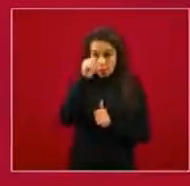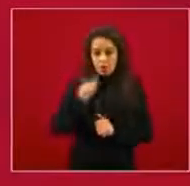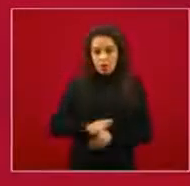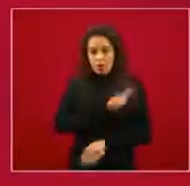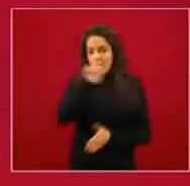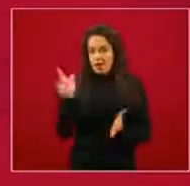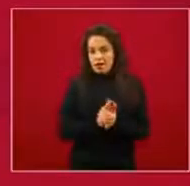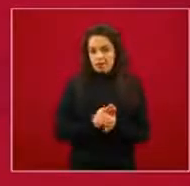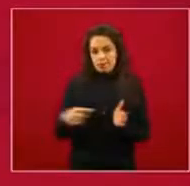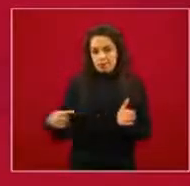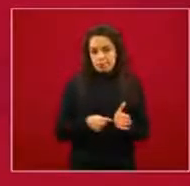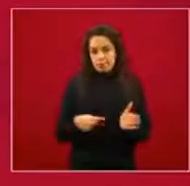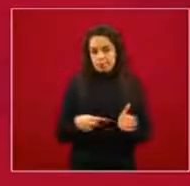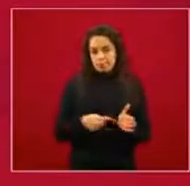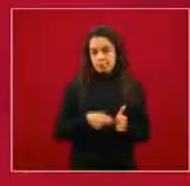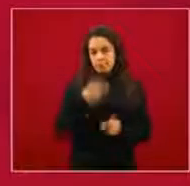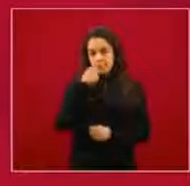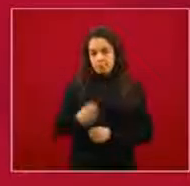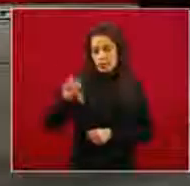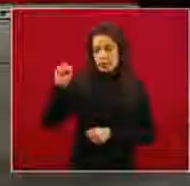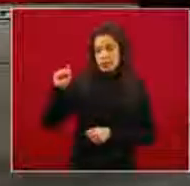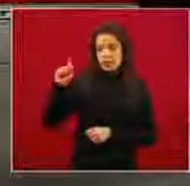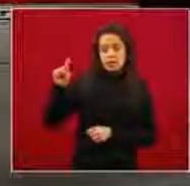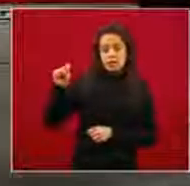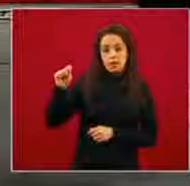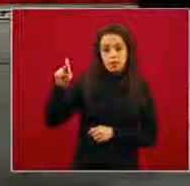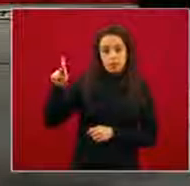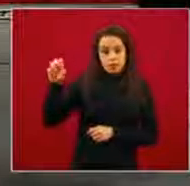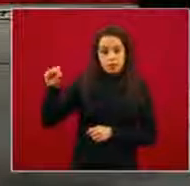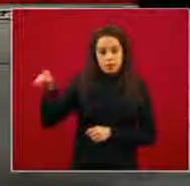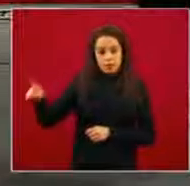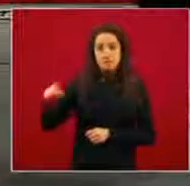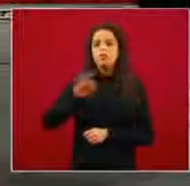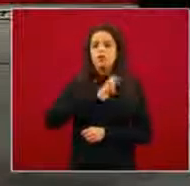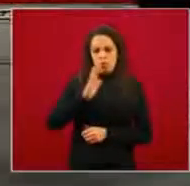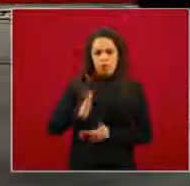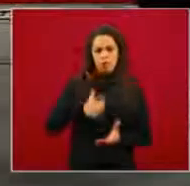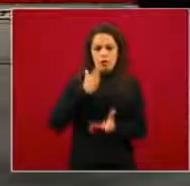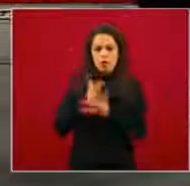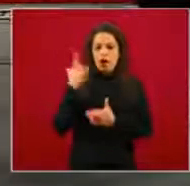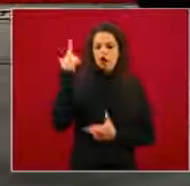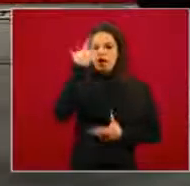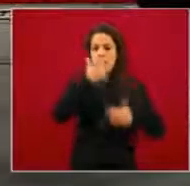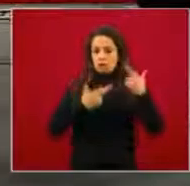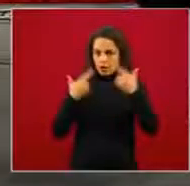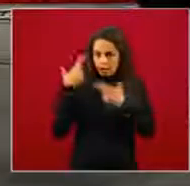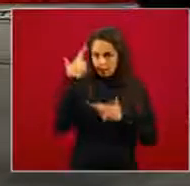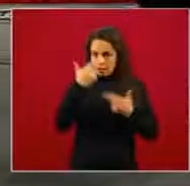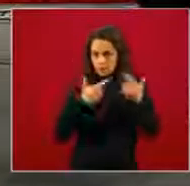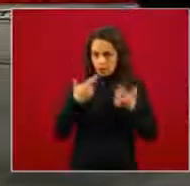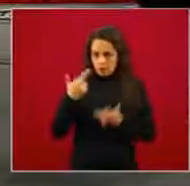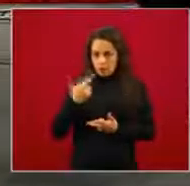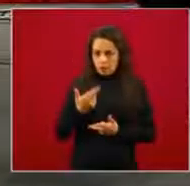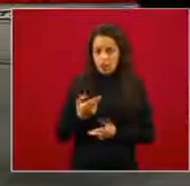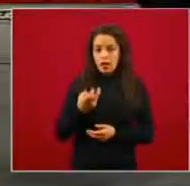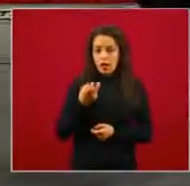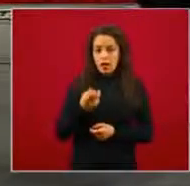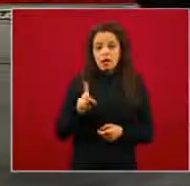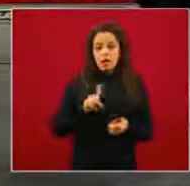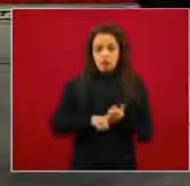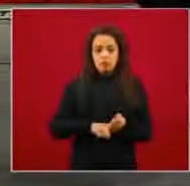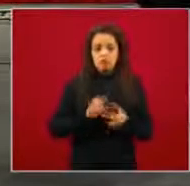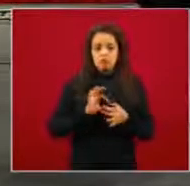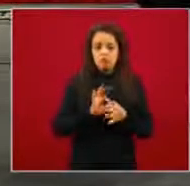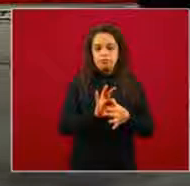this is something that is mandatory. The work secretary can conduct inspections that